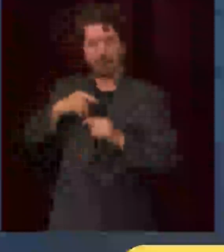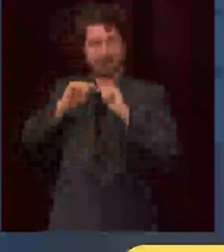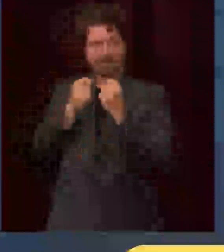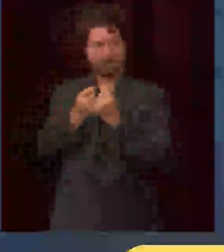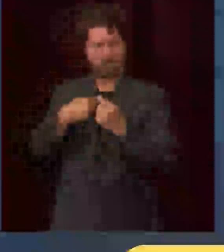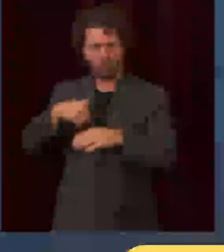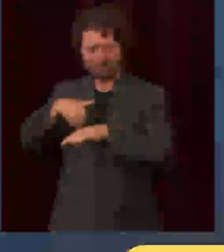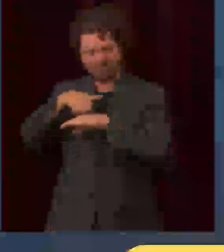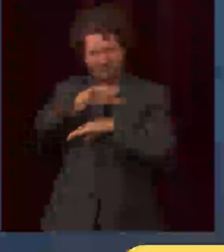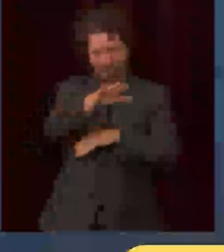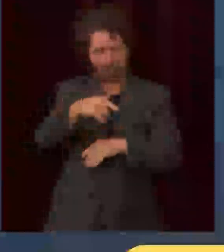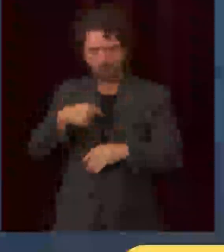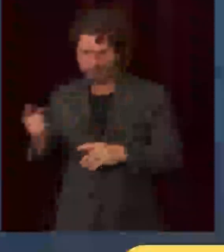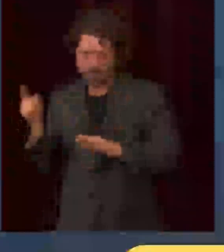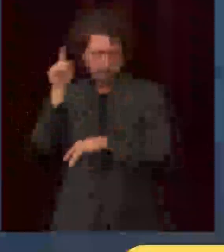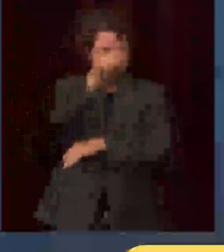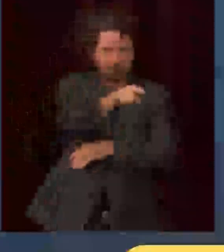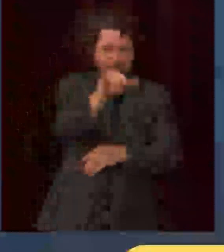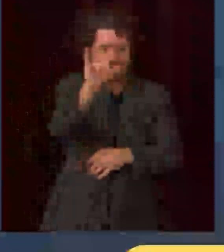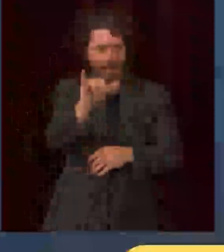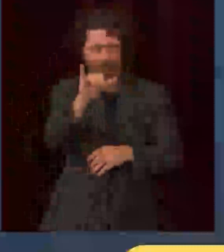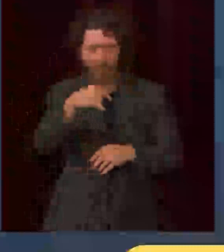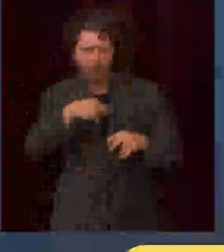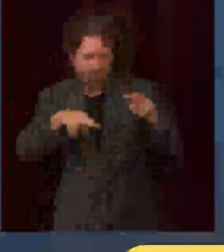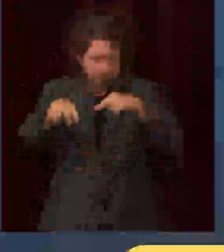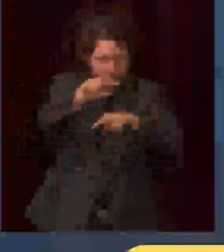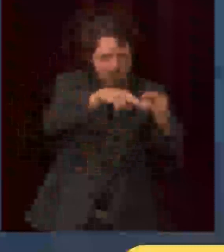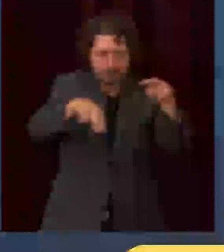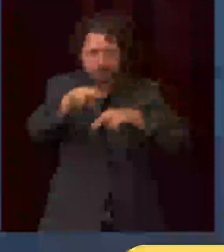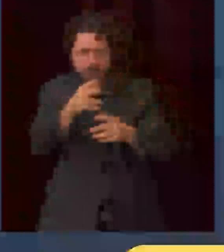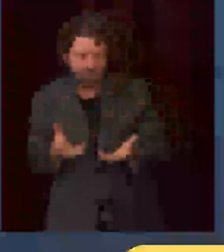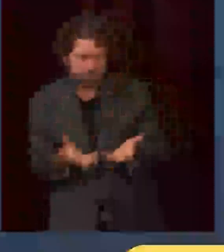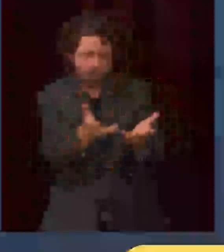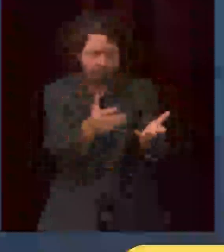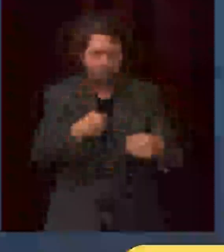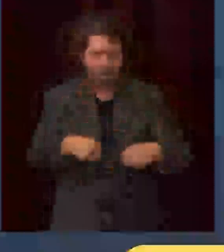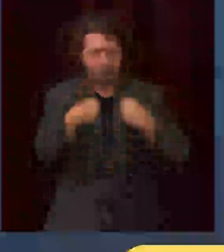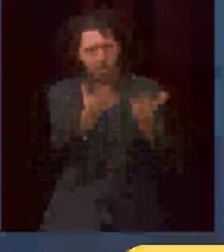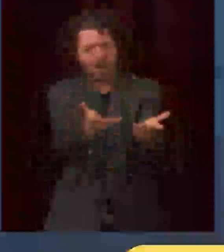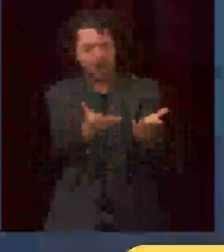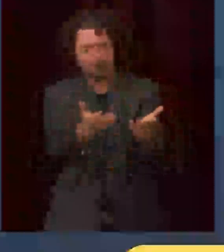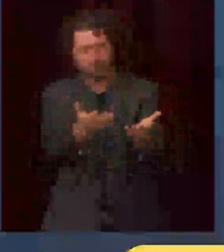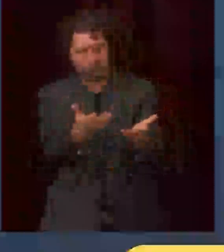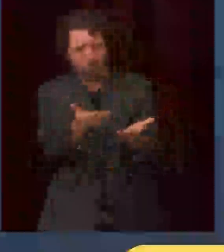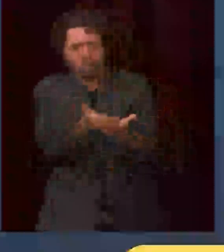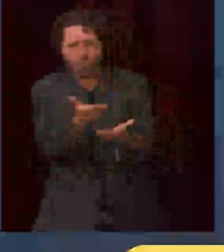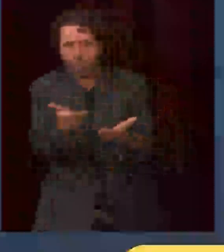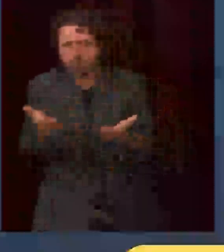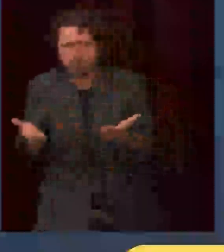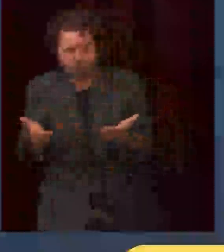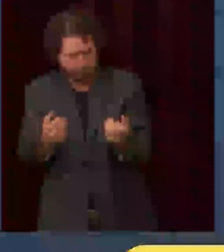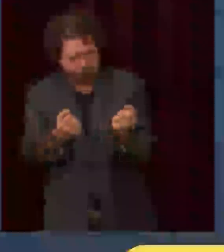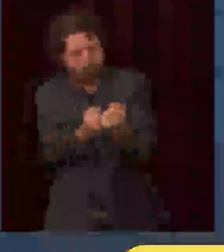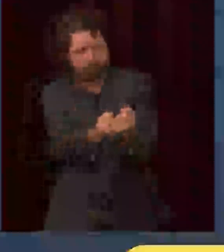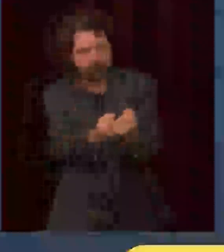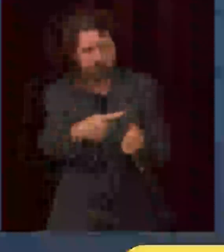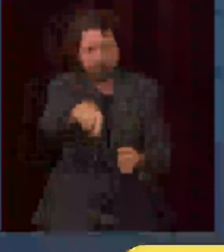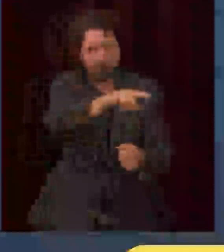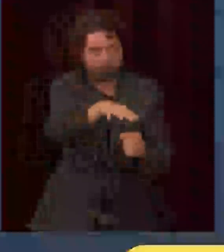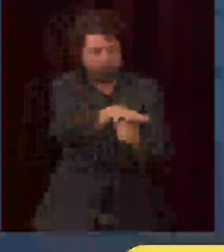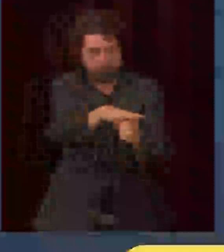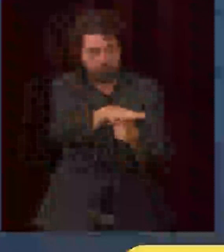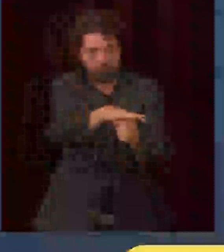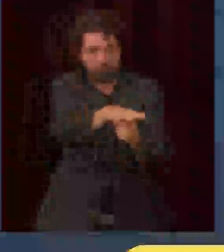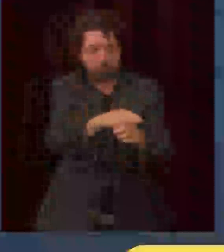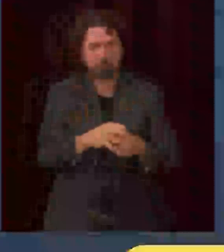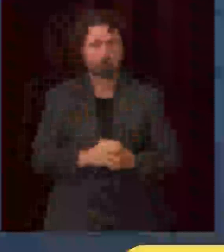rate. We're glad we've done some things. The order we had yesterday to increase hygiene in our agricultural industry, we hope that's